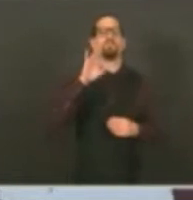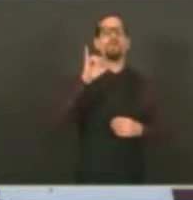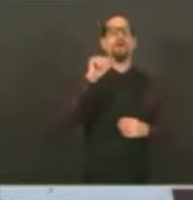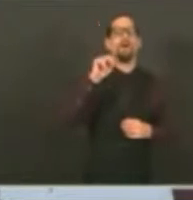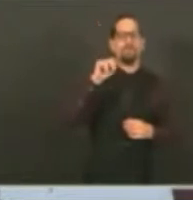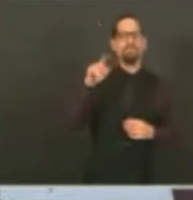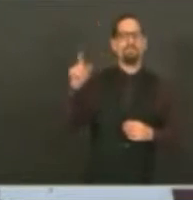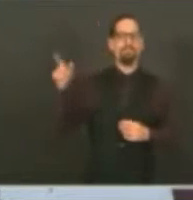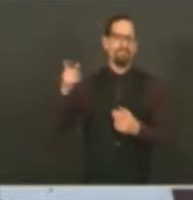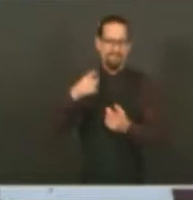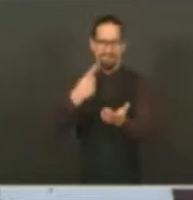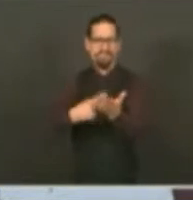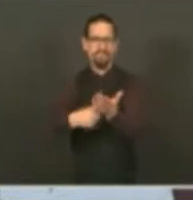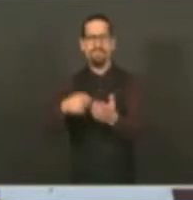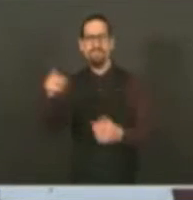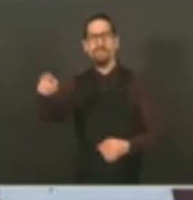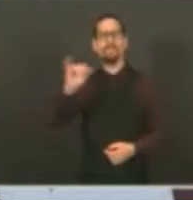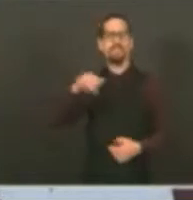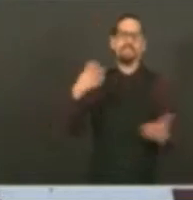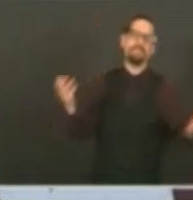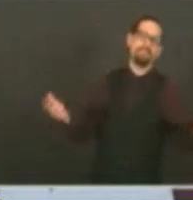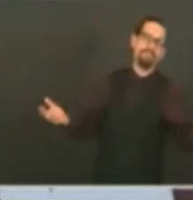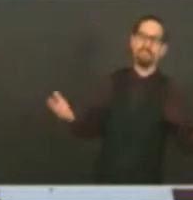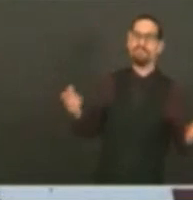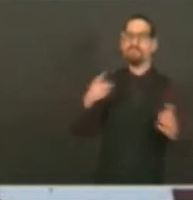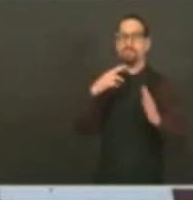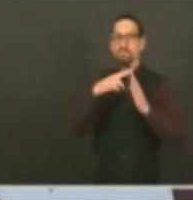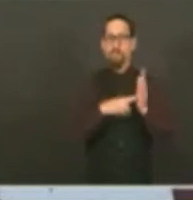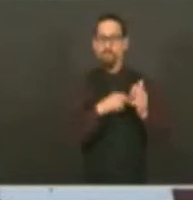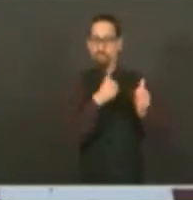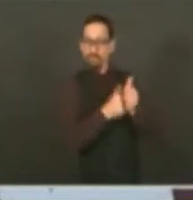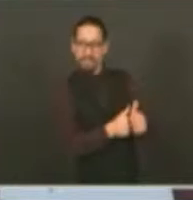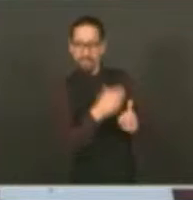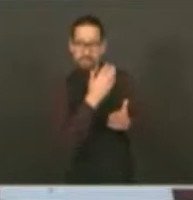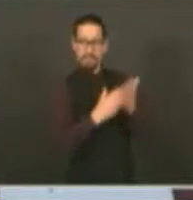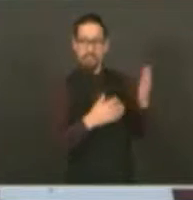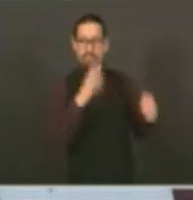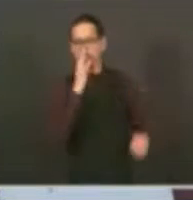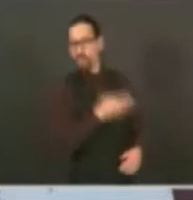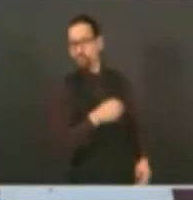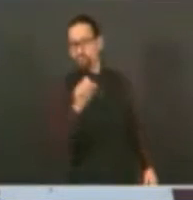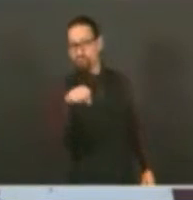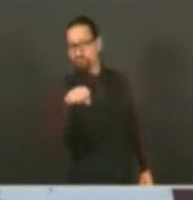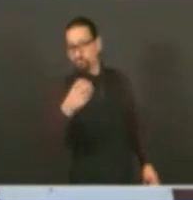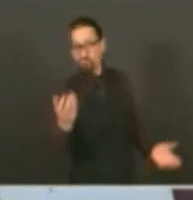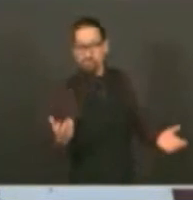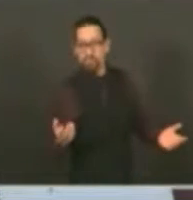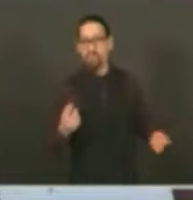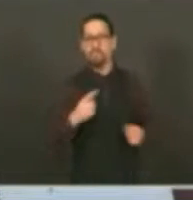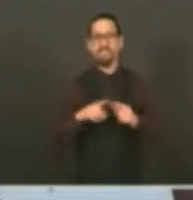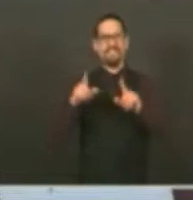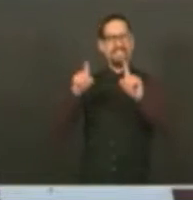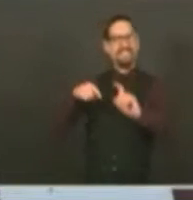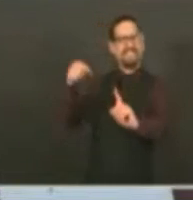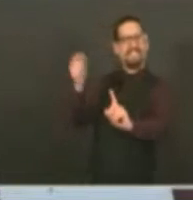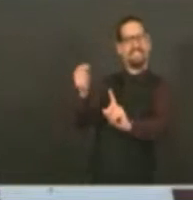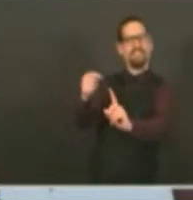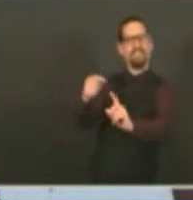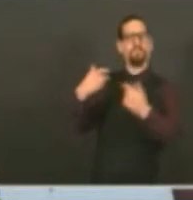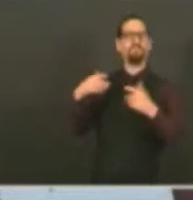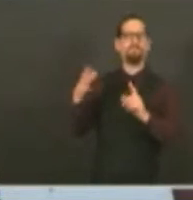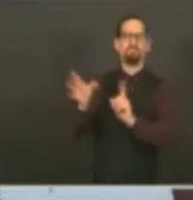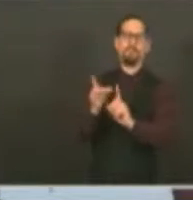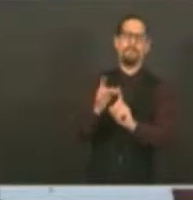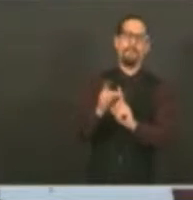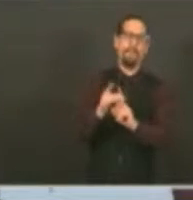wasn't rule following, although there's plenty of that. Our test positivity is kind of in the middle, and that's because we're testing so